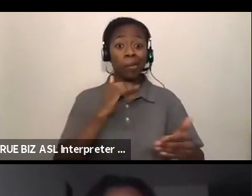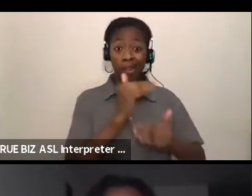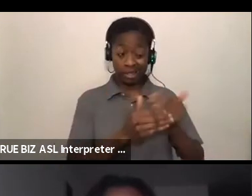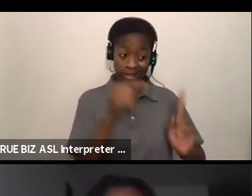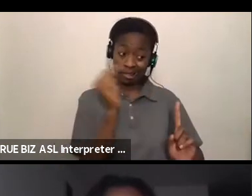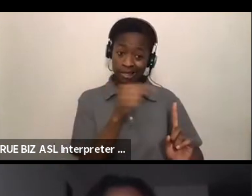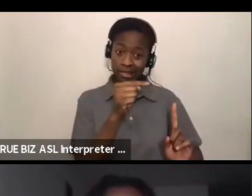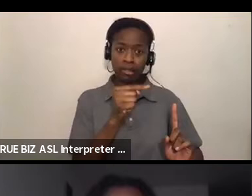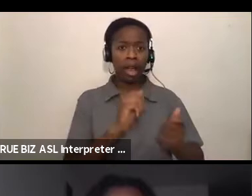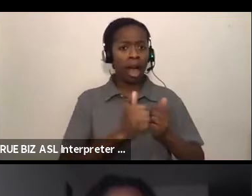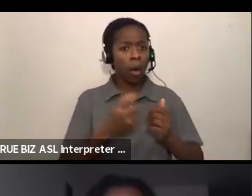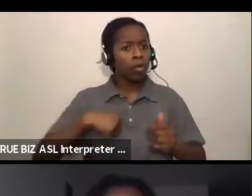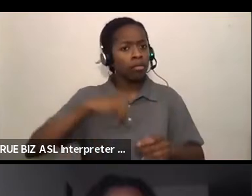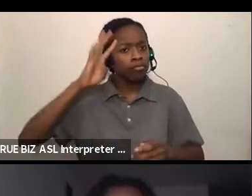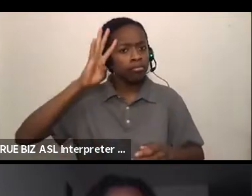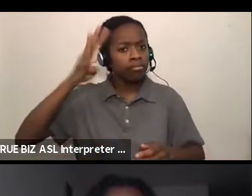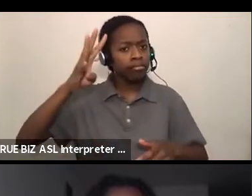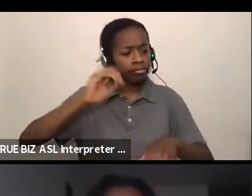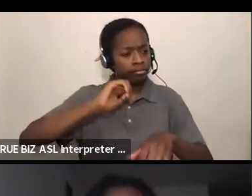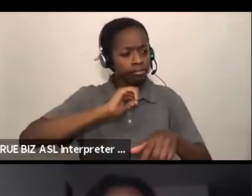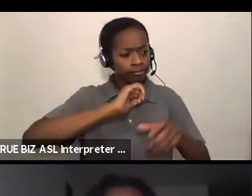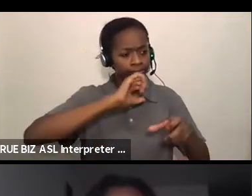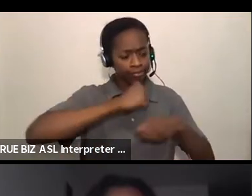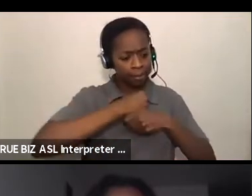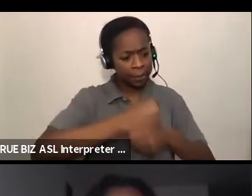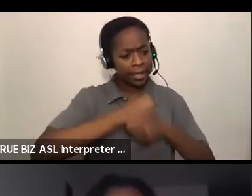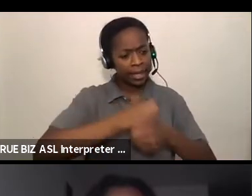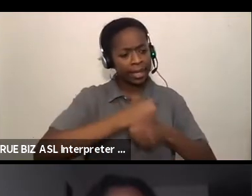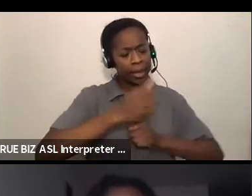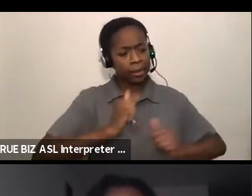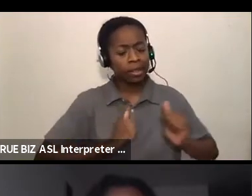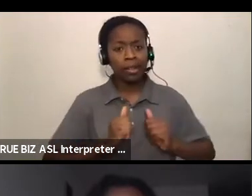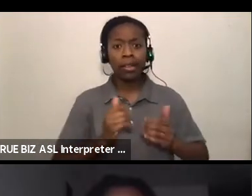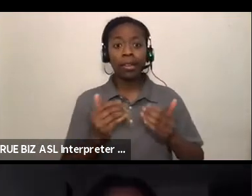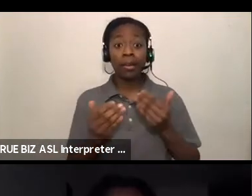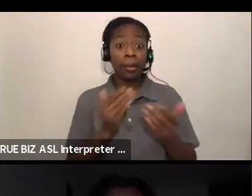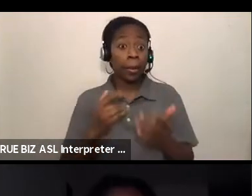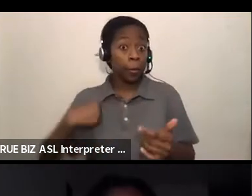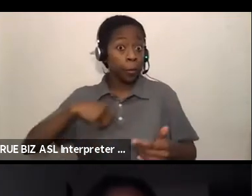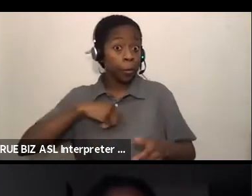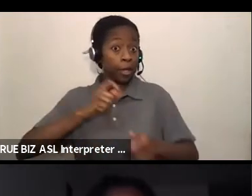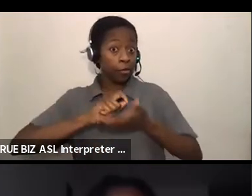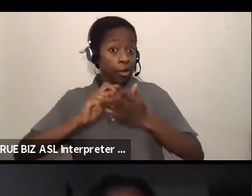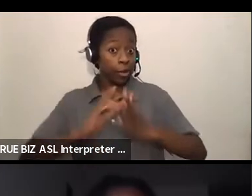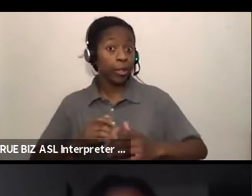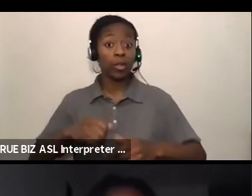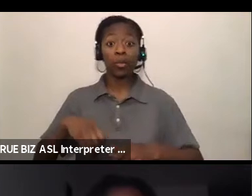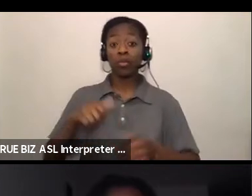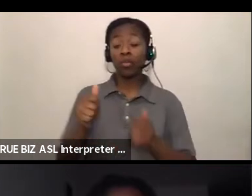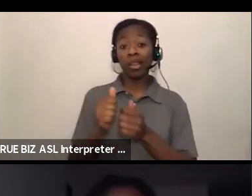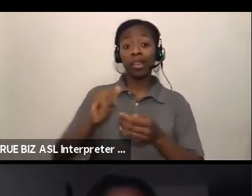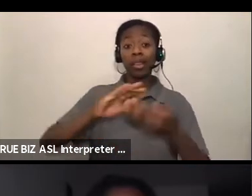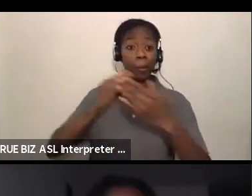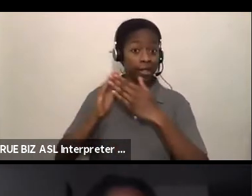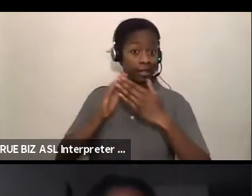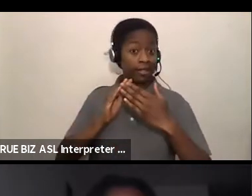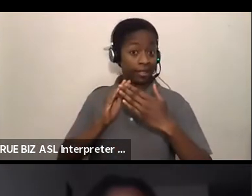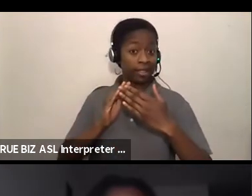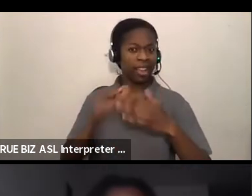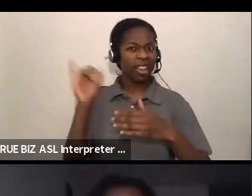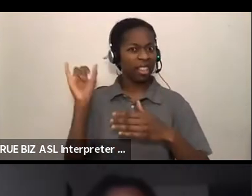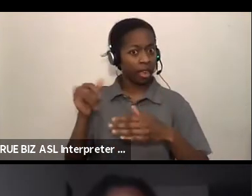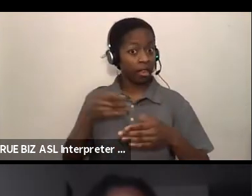we create the work, we develop the work, we write the work, whether it be with ourselves as writers or with community, alongside community,